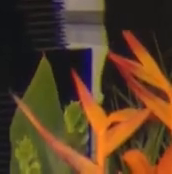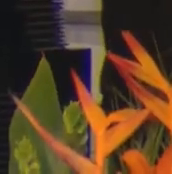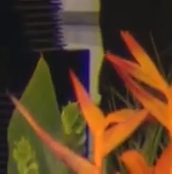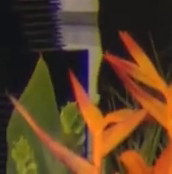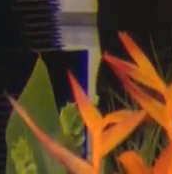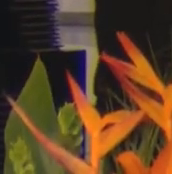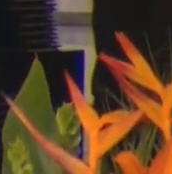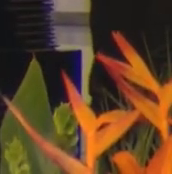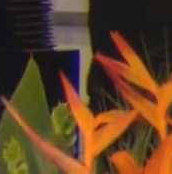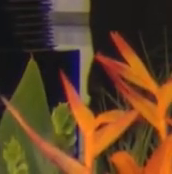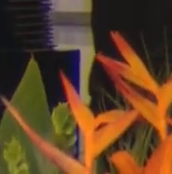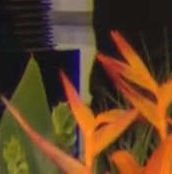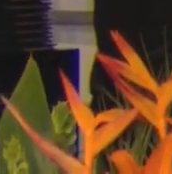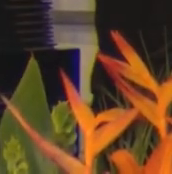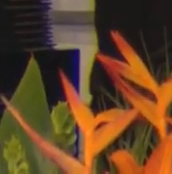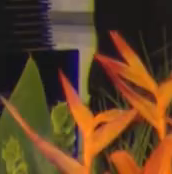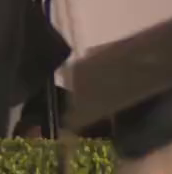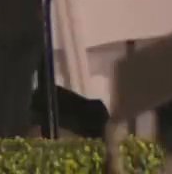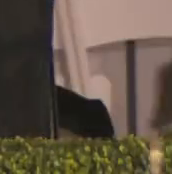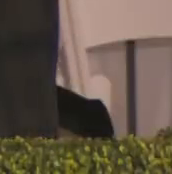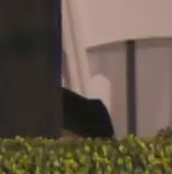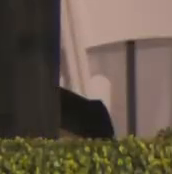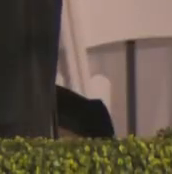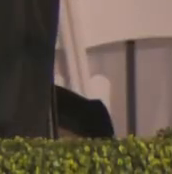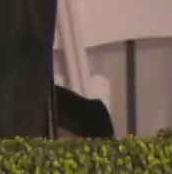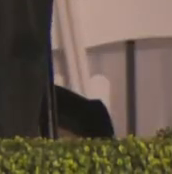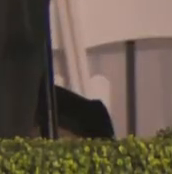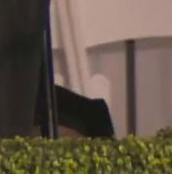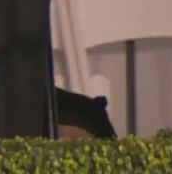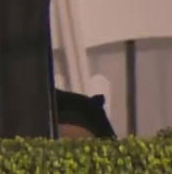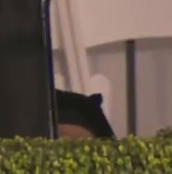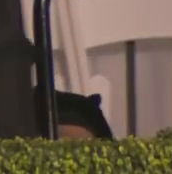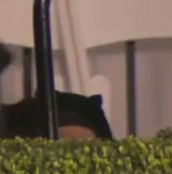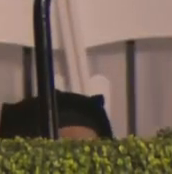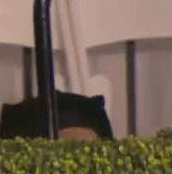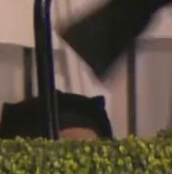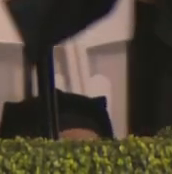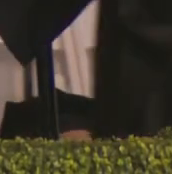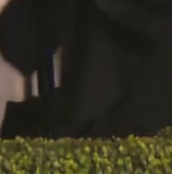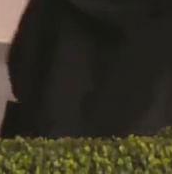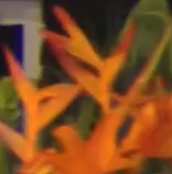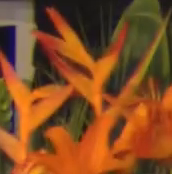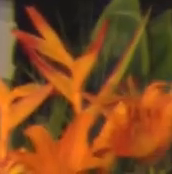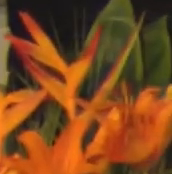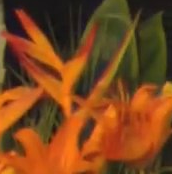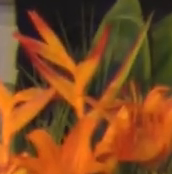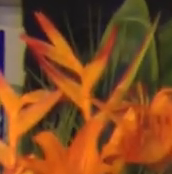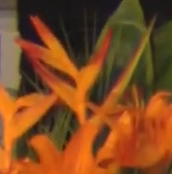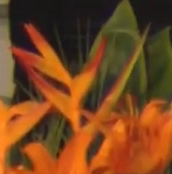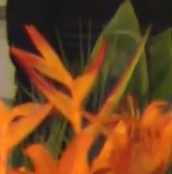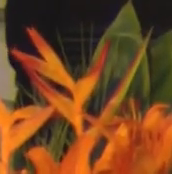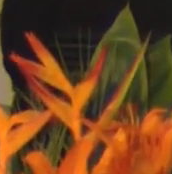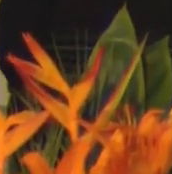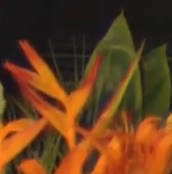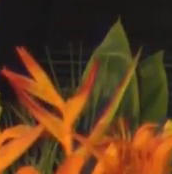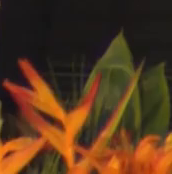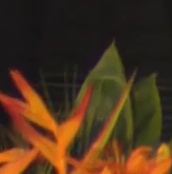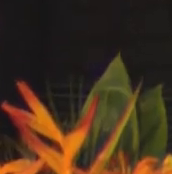Jason Philip Timberes. Caitlin Lee Pine. Celia Valverde.